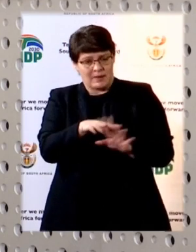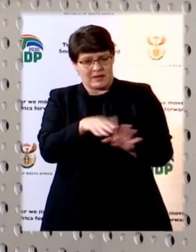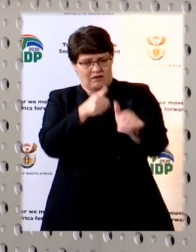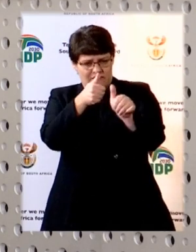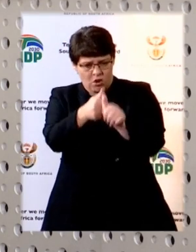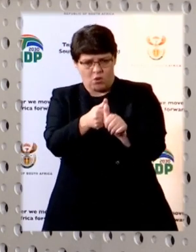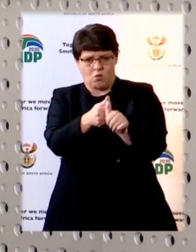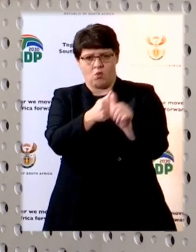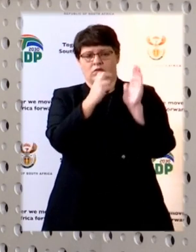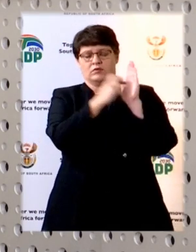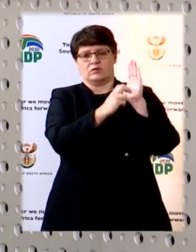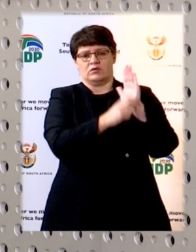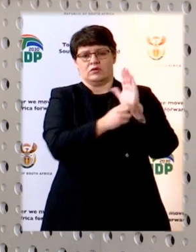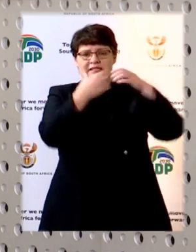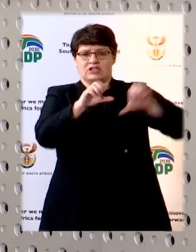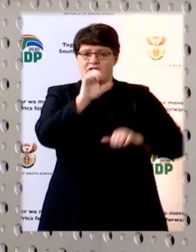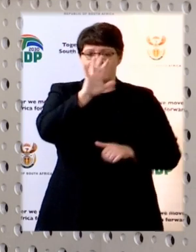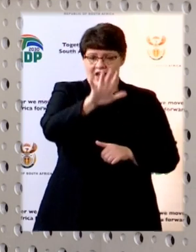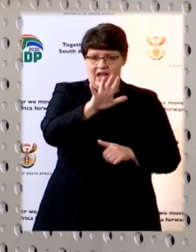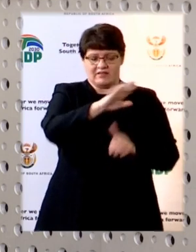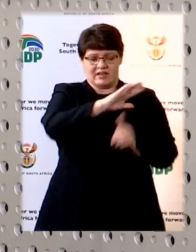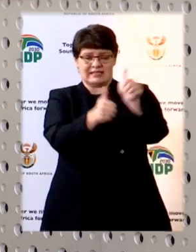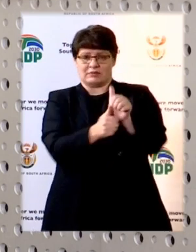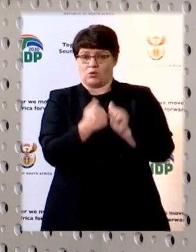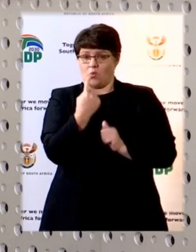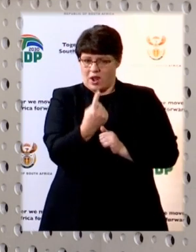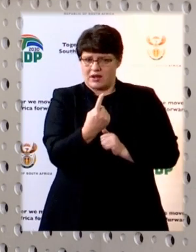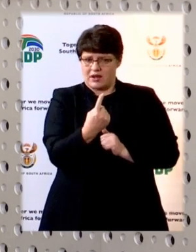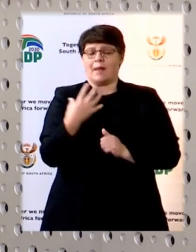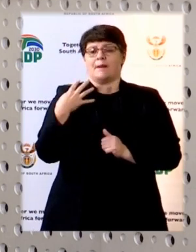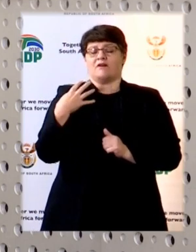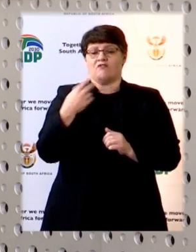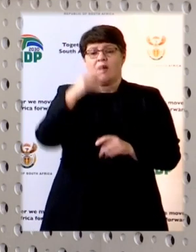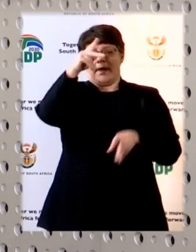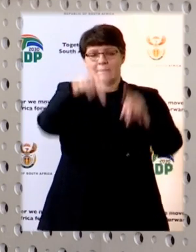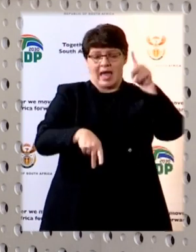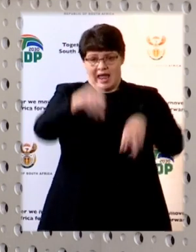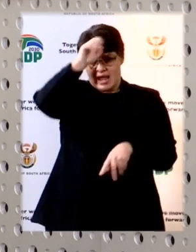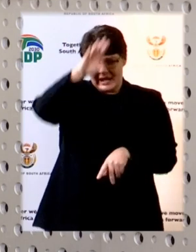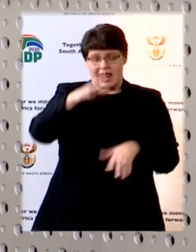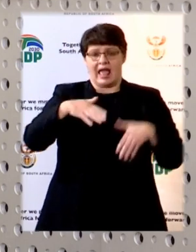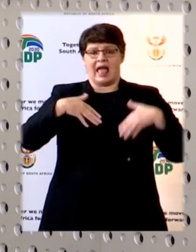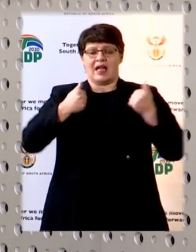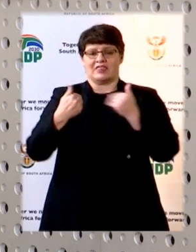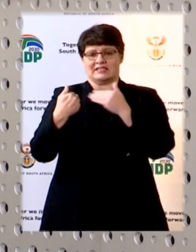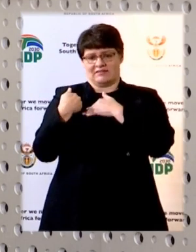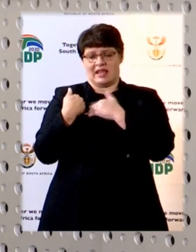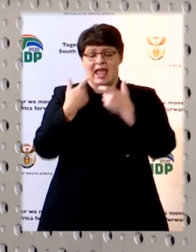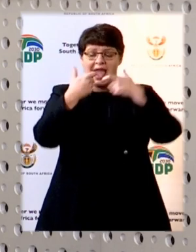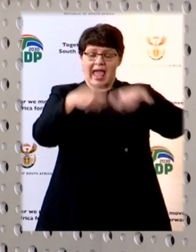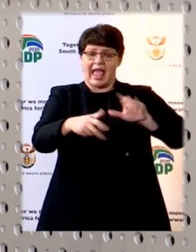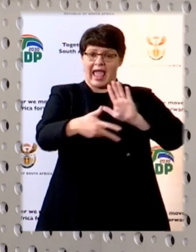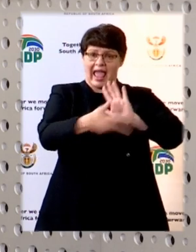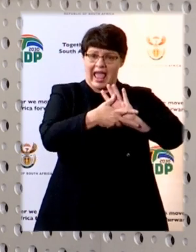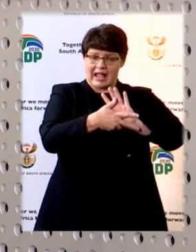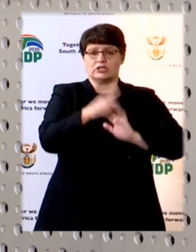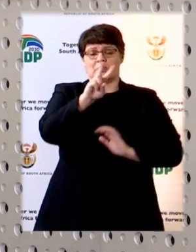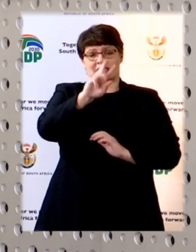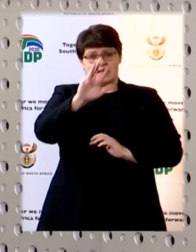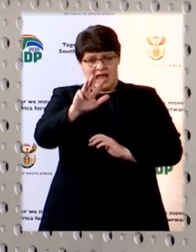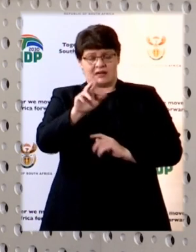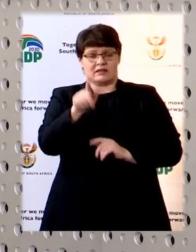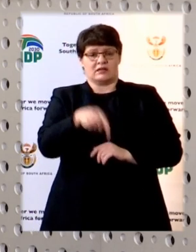compliance with Section 5, Subsection 1 of the Mine Health and Safety Act, Act No. 29 of